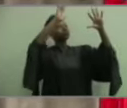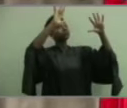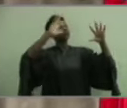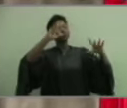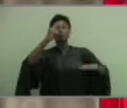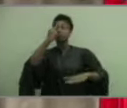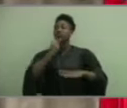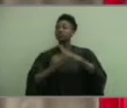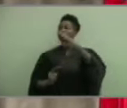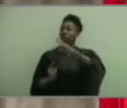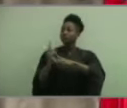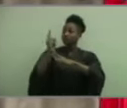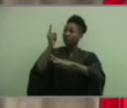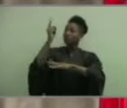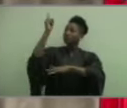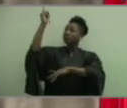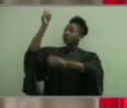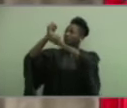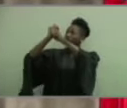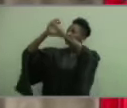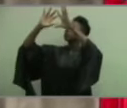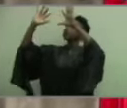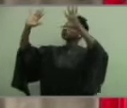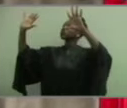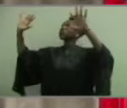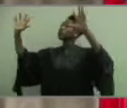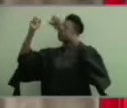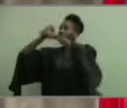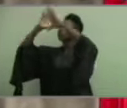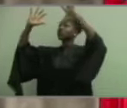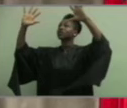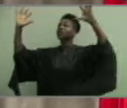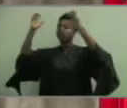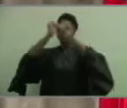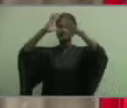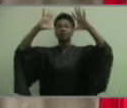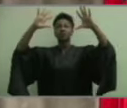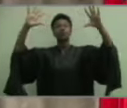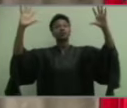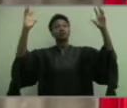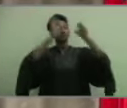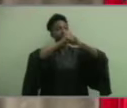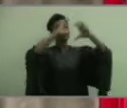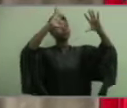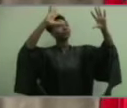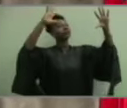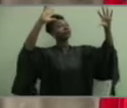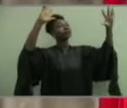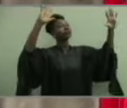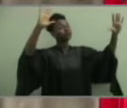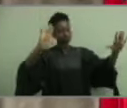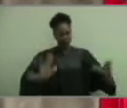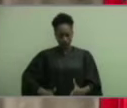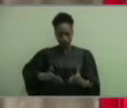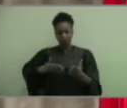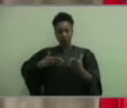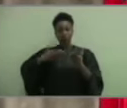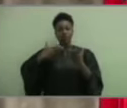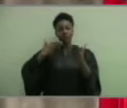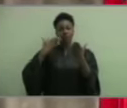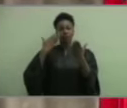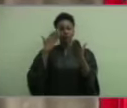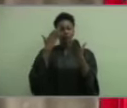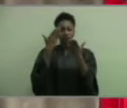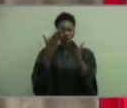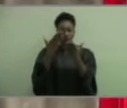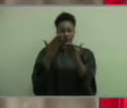the bombs bursting in air gave proof